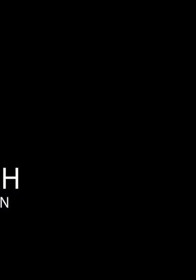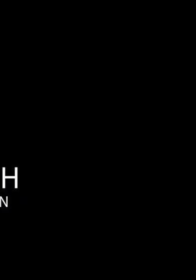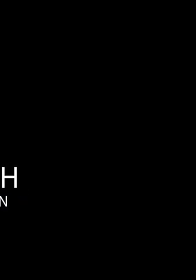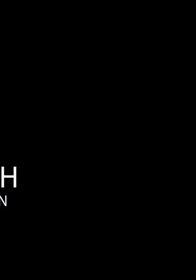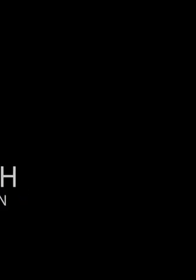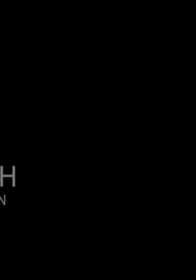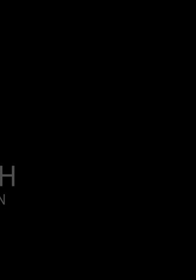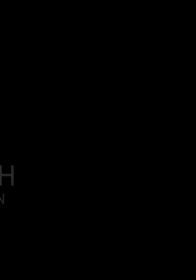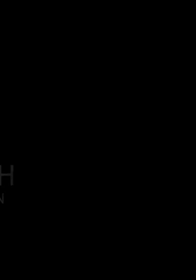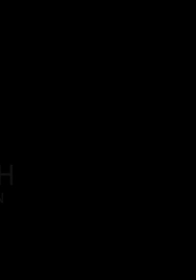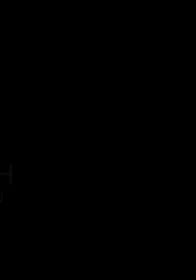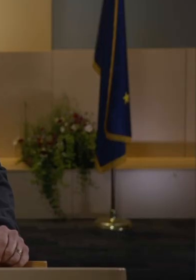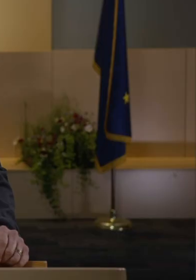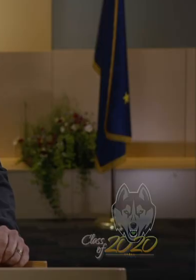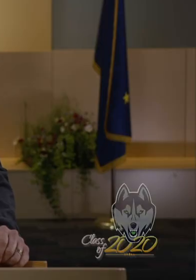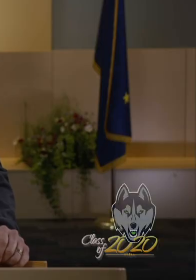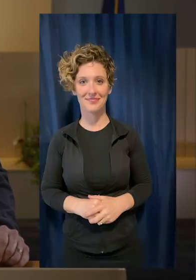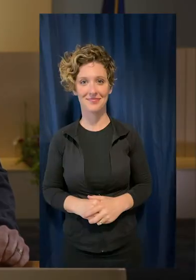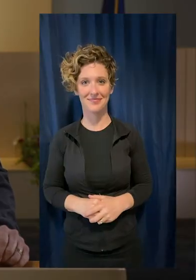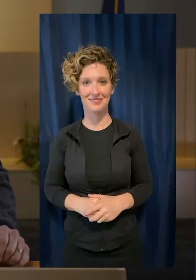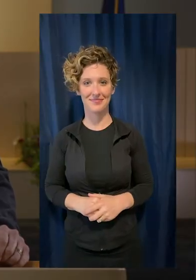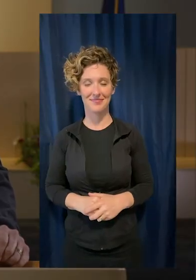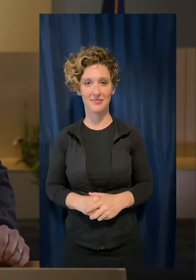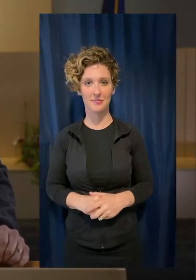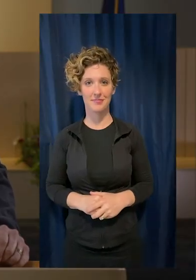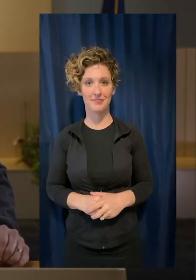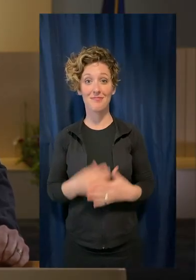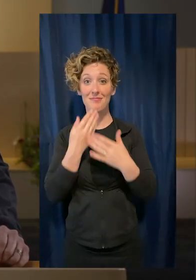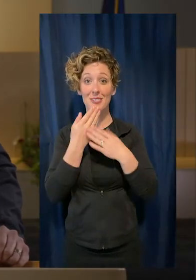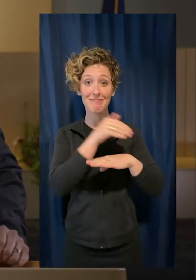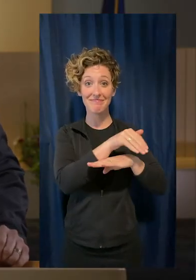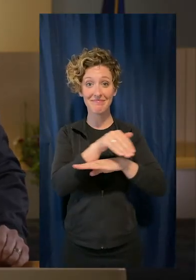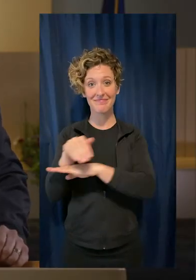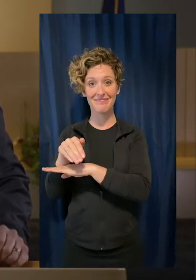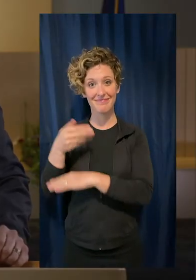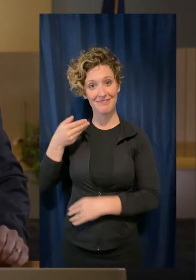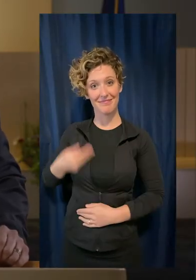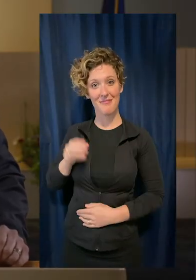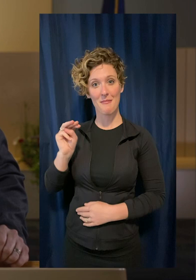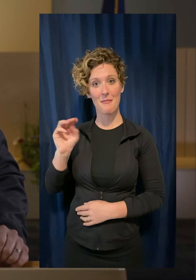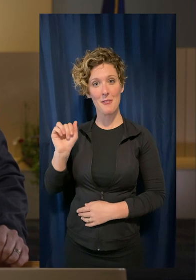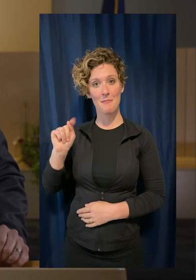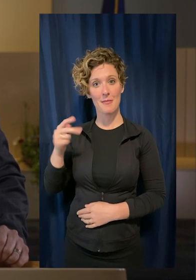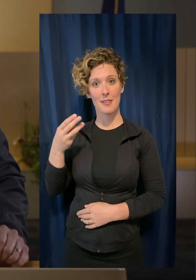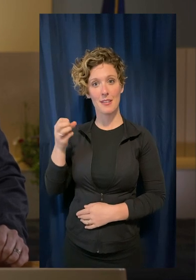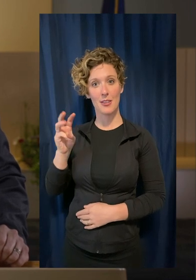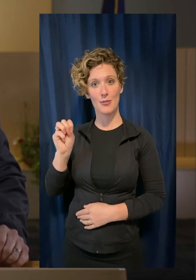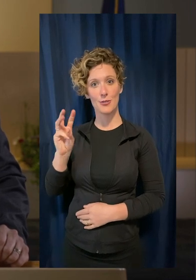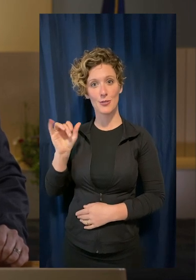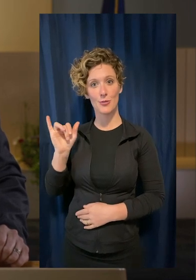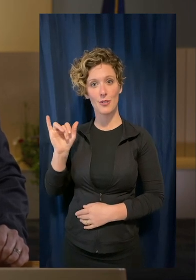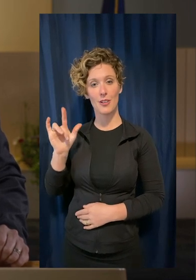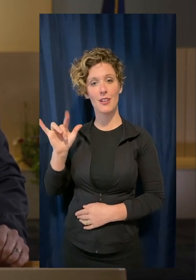Good evening. My name is Matthew Swalling, and I am the assistant principal